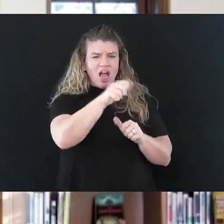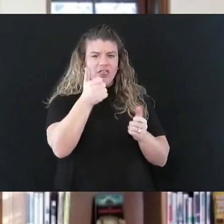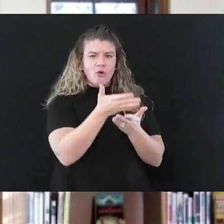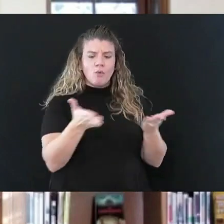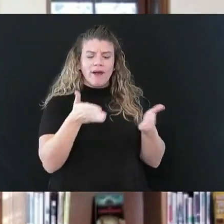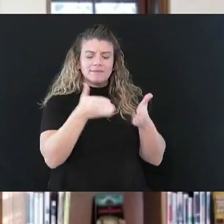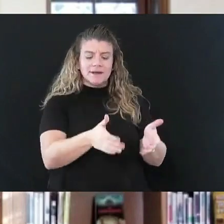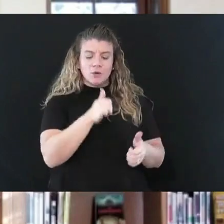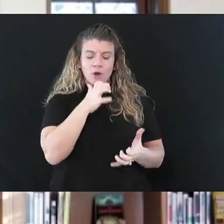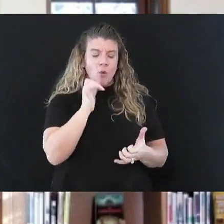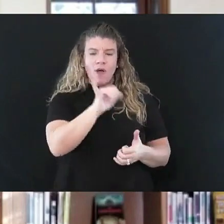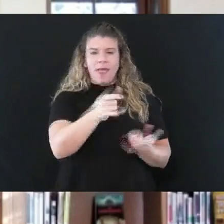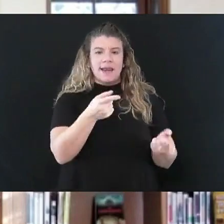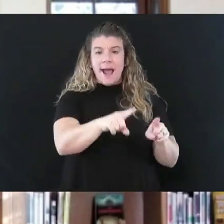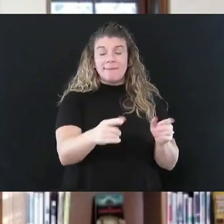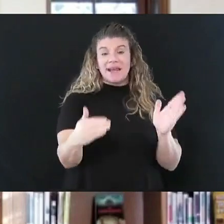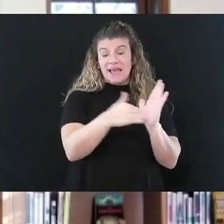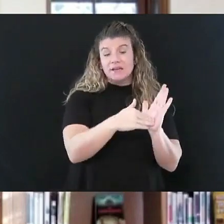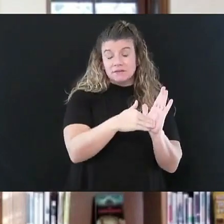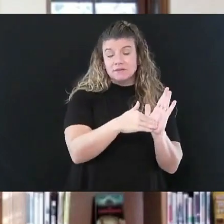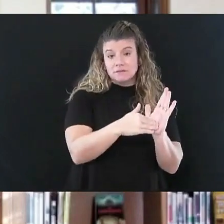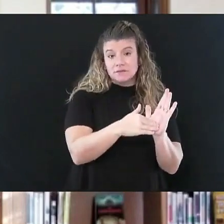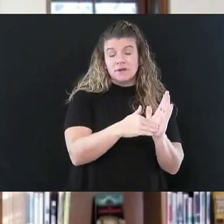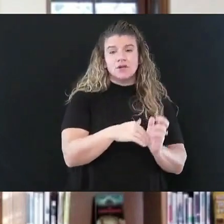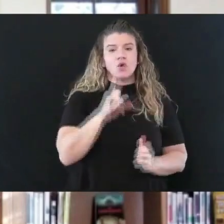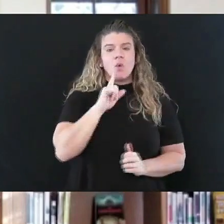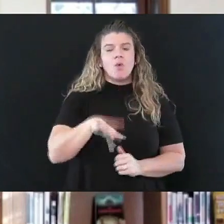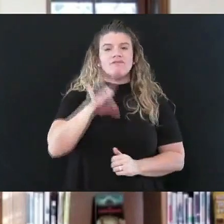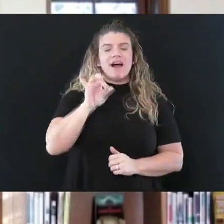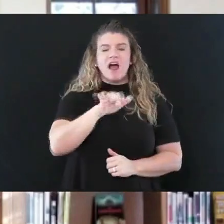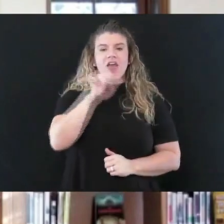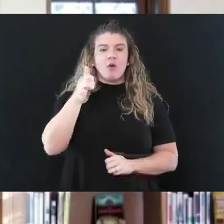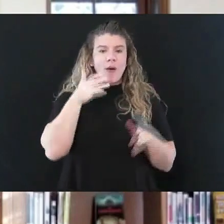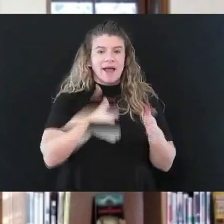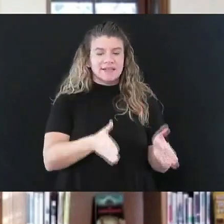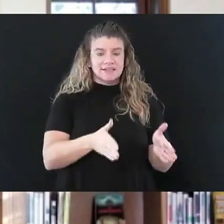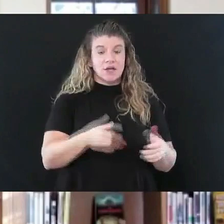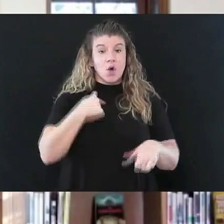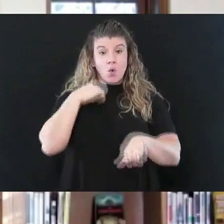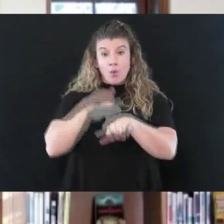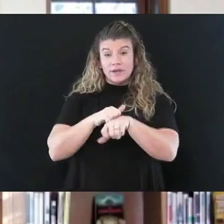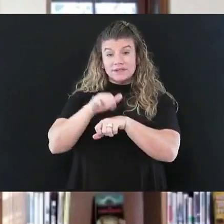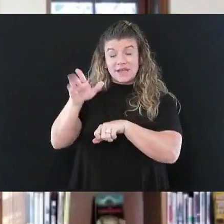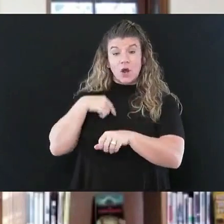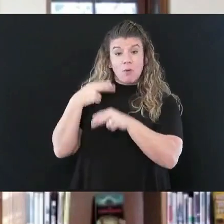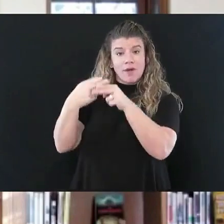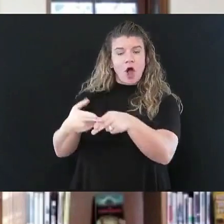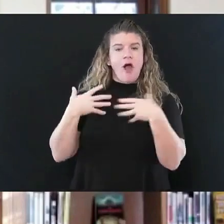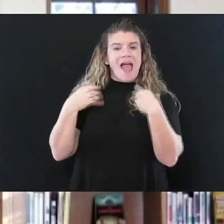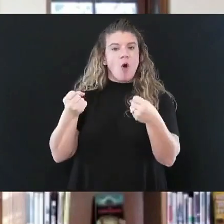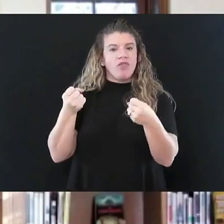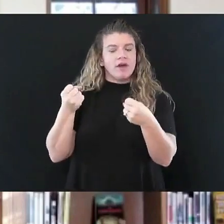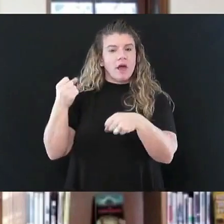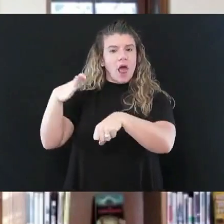happen again, to answer your question. So we are going to find some other ways. We send out what we call a health alert to all the hospitals,